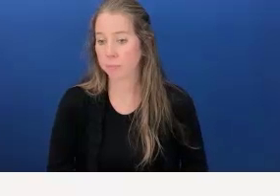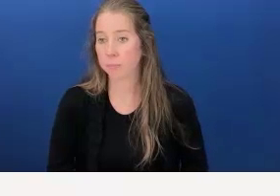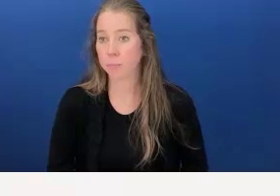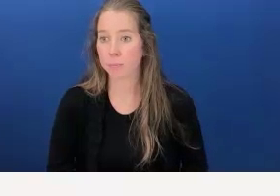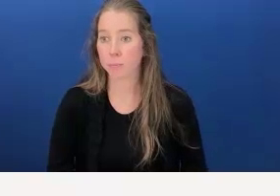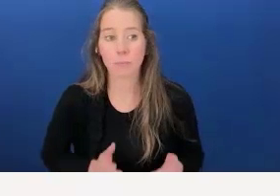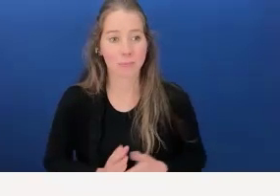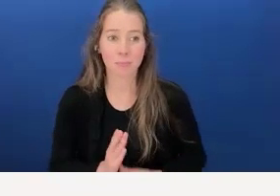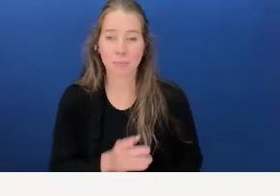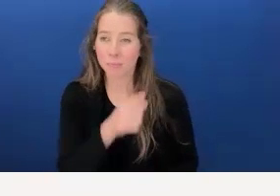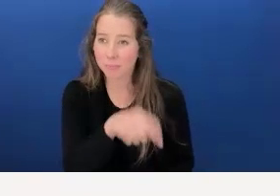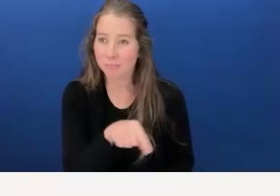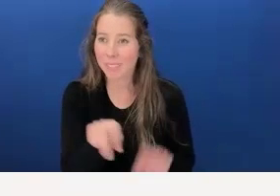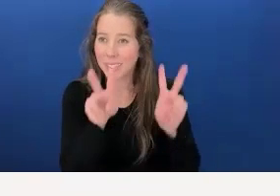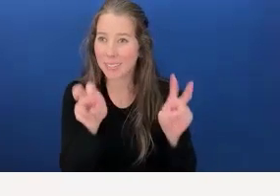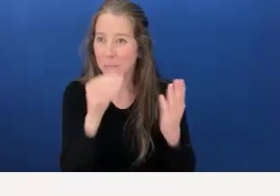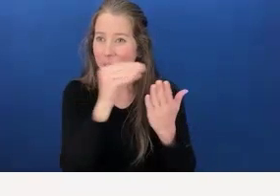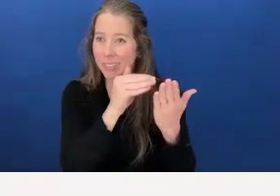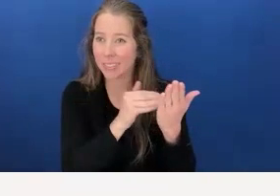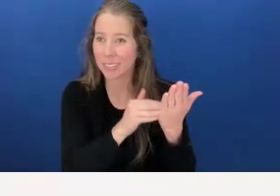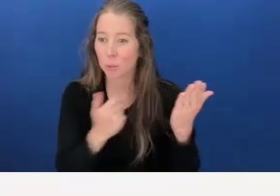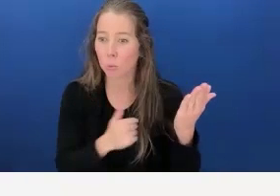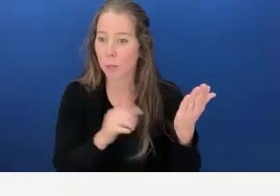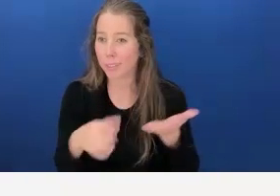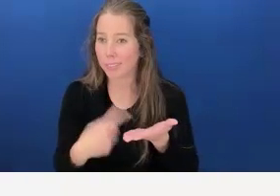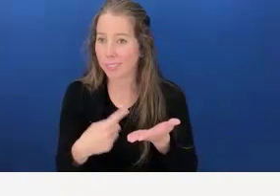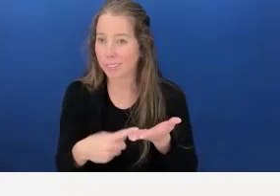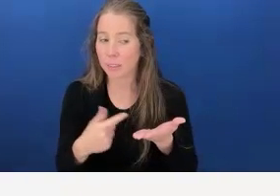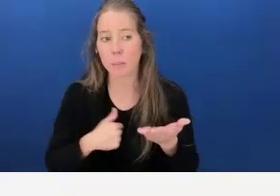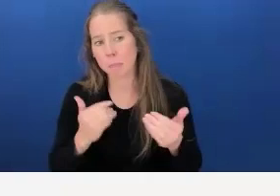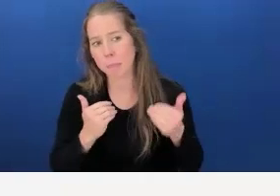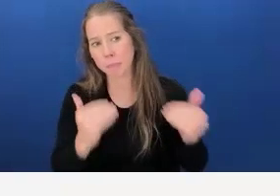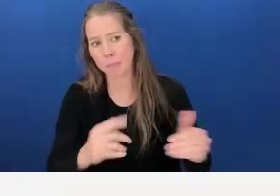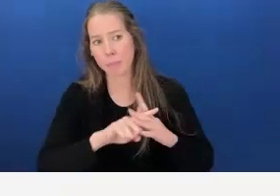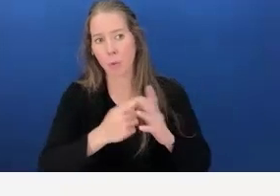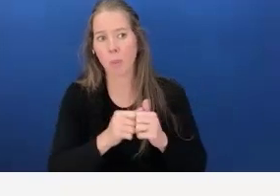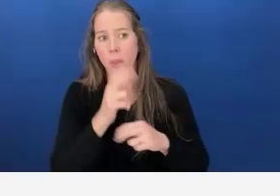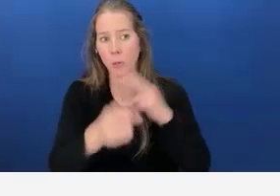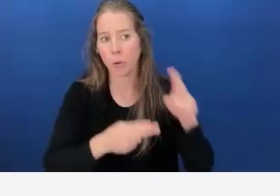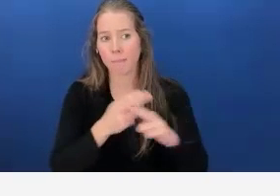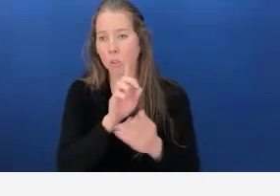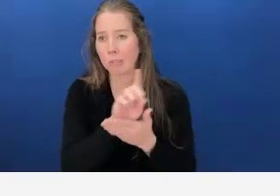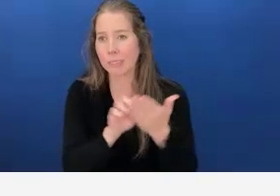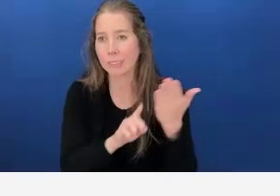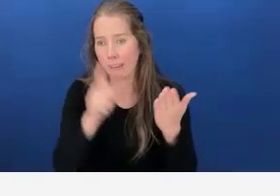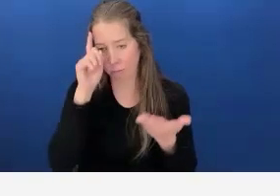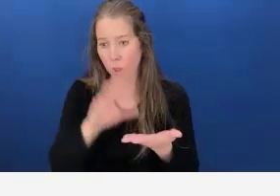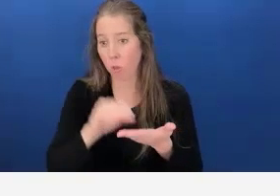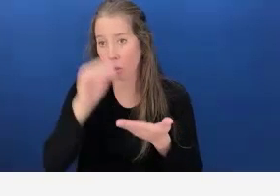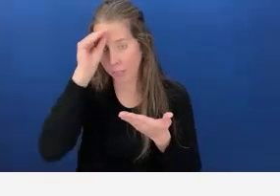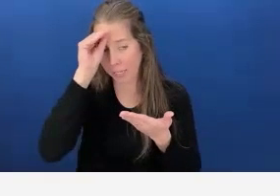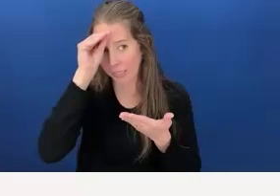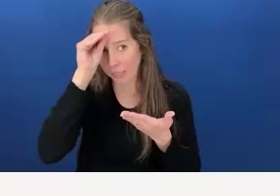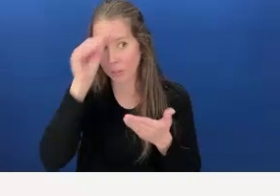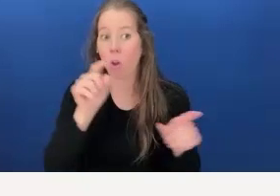All right, so here are the topics we're going to talk about. I'm going to start with universal design for learning, as well